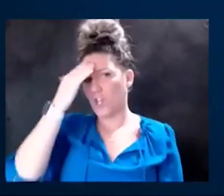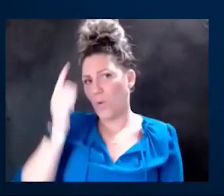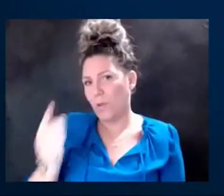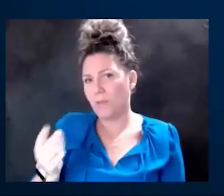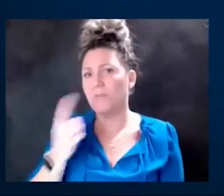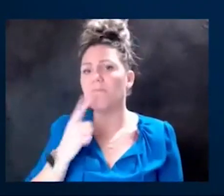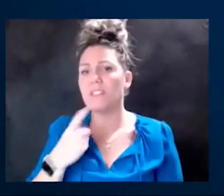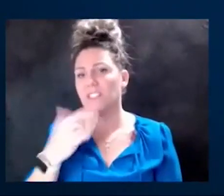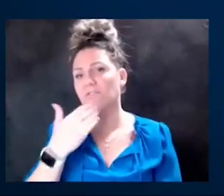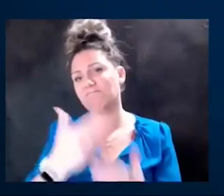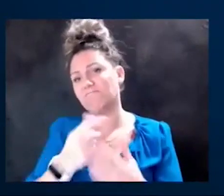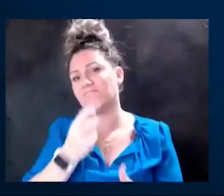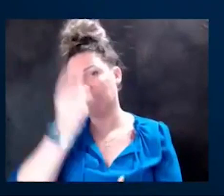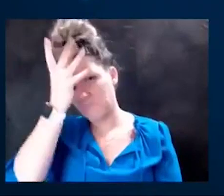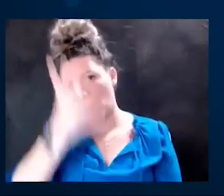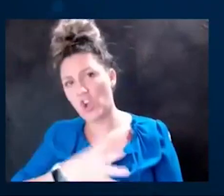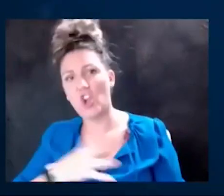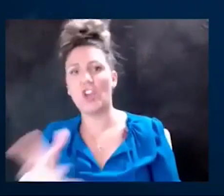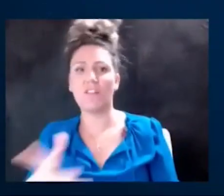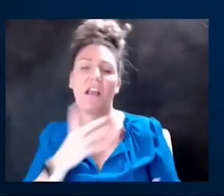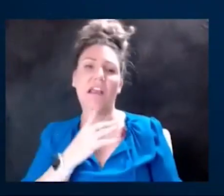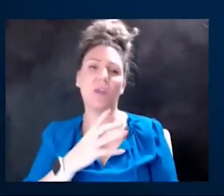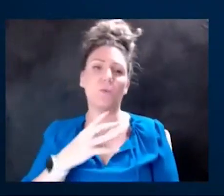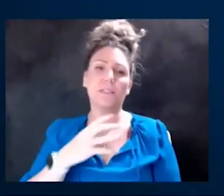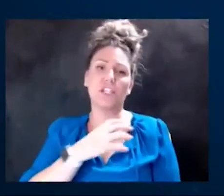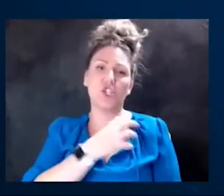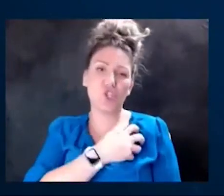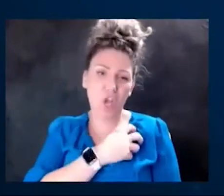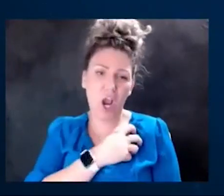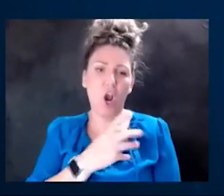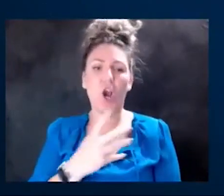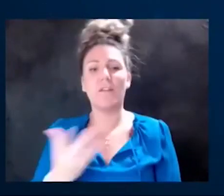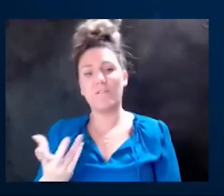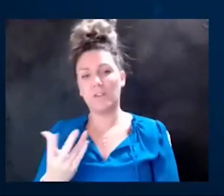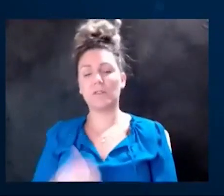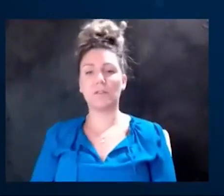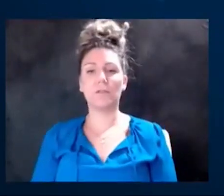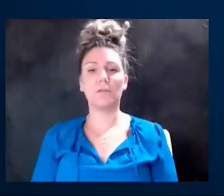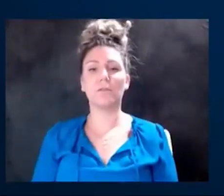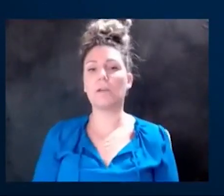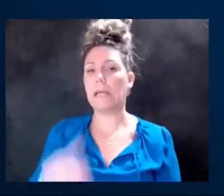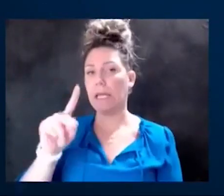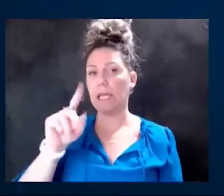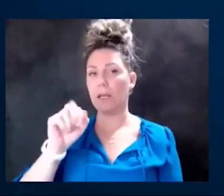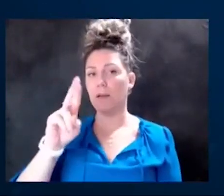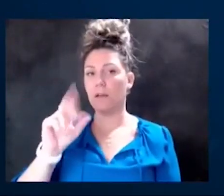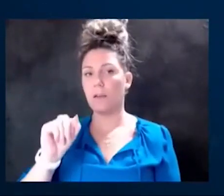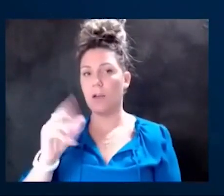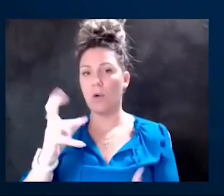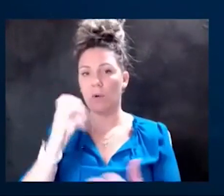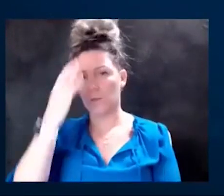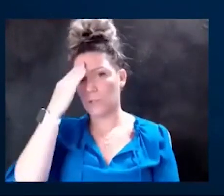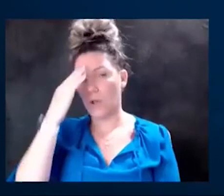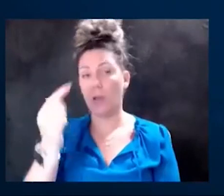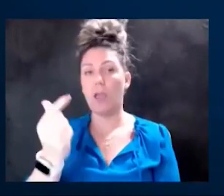guy. He's a good sheriff, and I'm glad to hear him say that. Yeah. Carol wants to know, has a gamma variant been identified